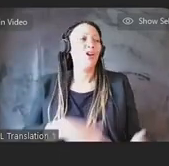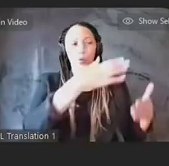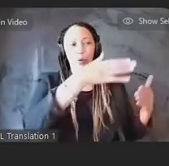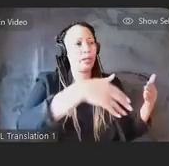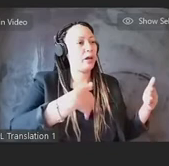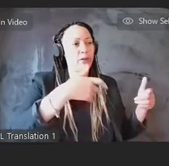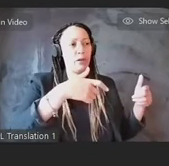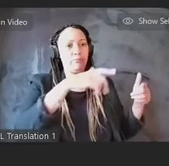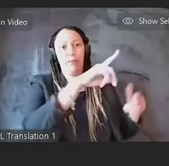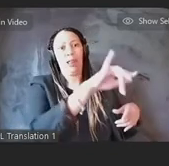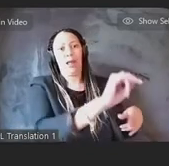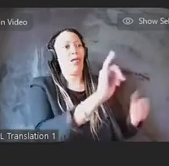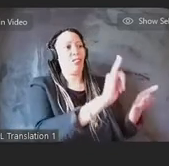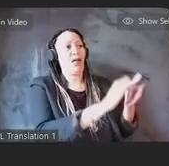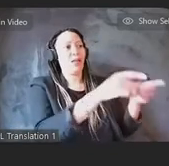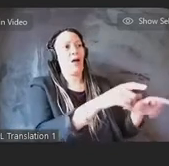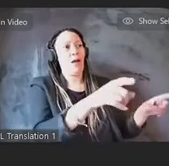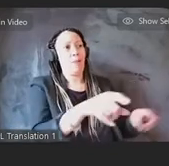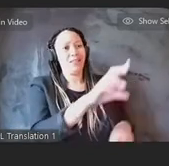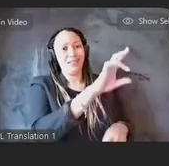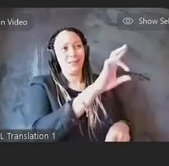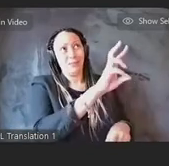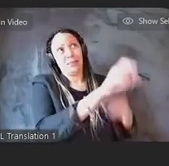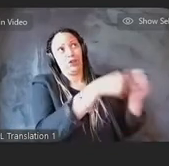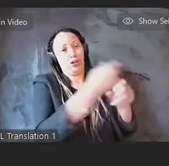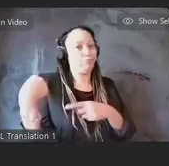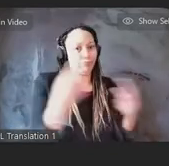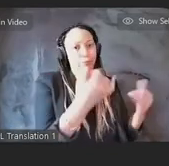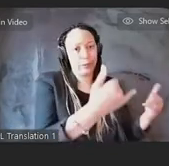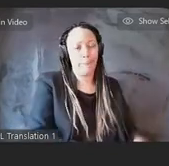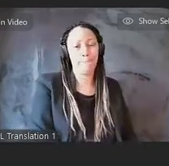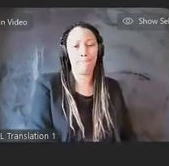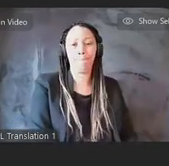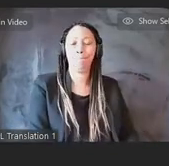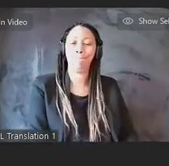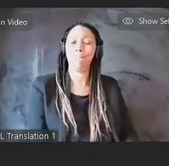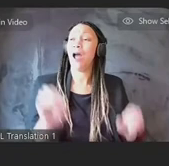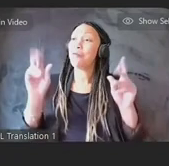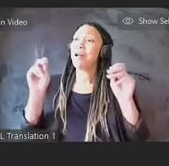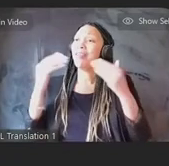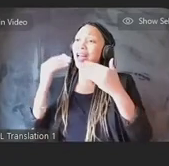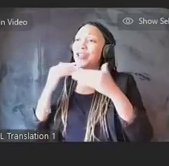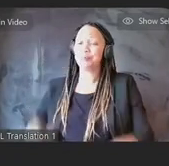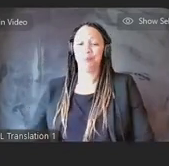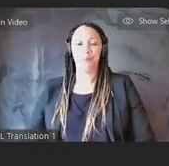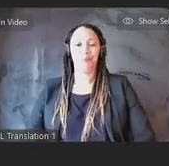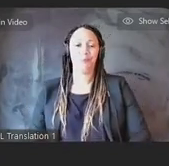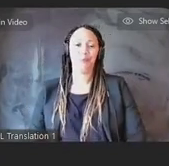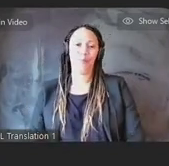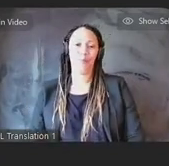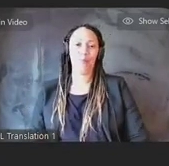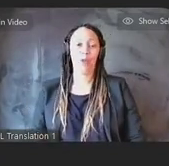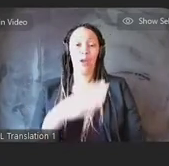and that's how it ended up taking 7 years. Okay. 6 years. All right. Thank you. Thank you.